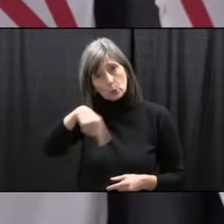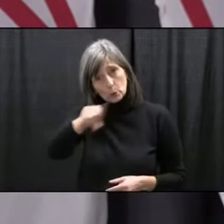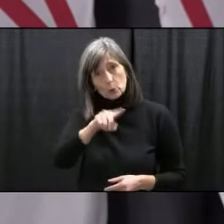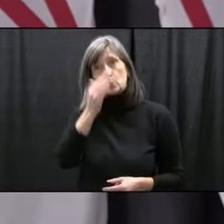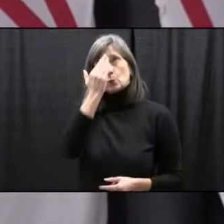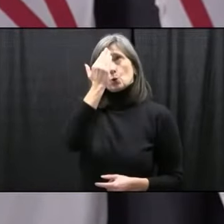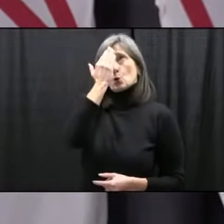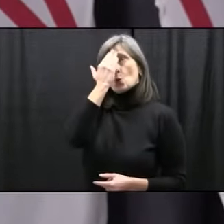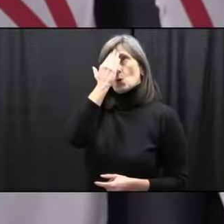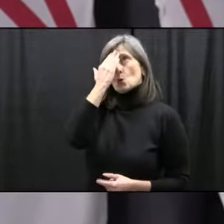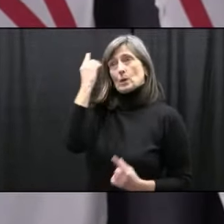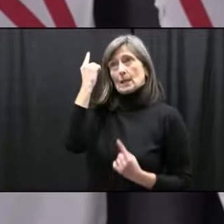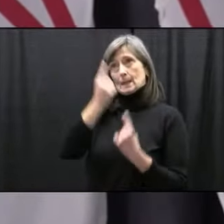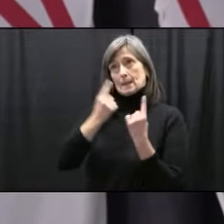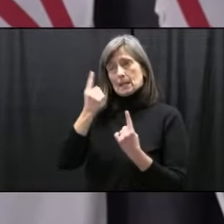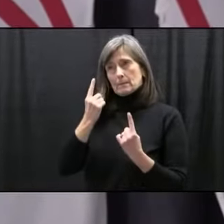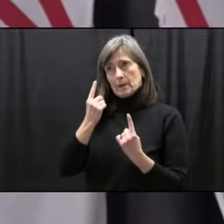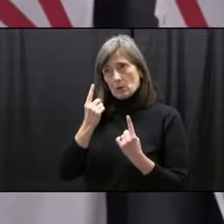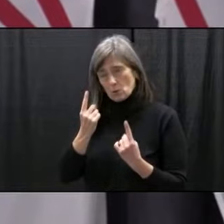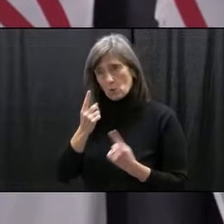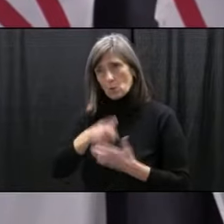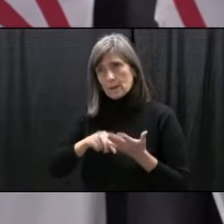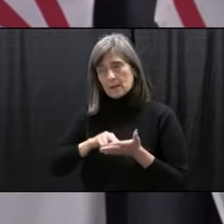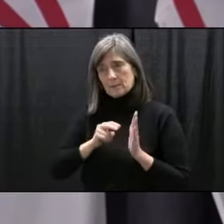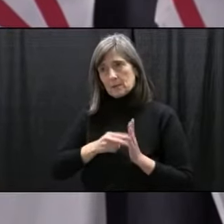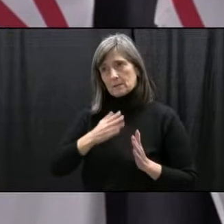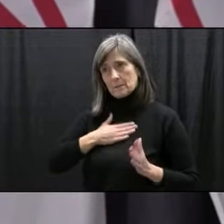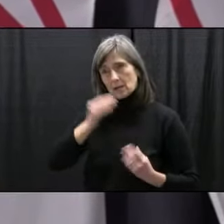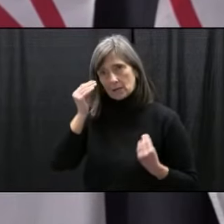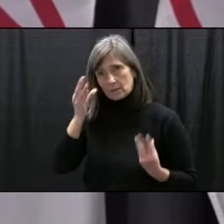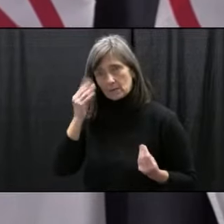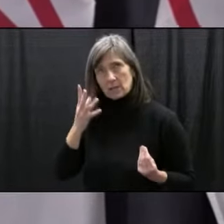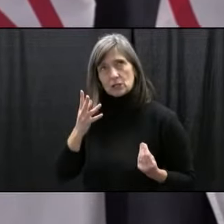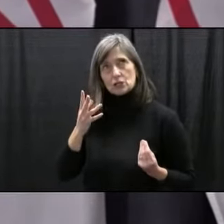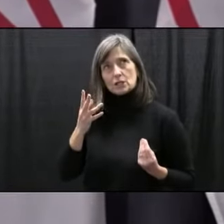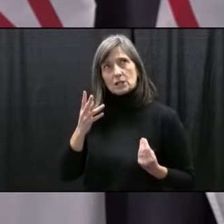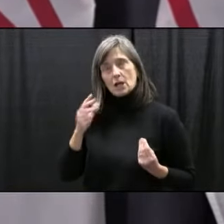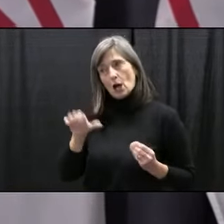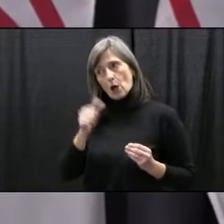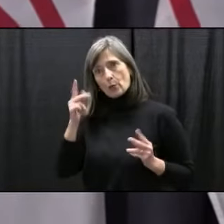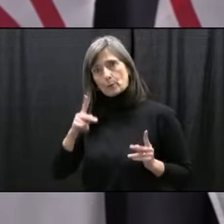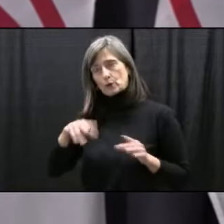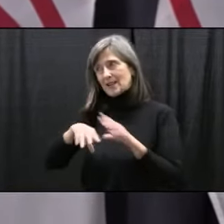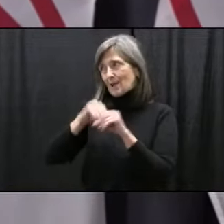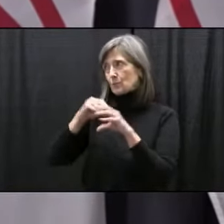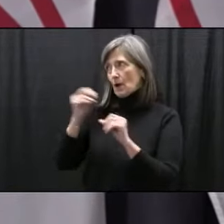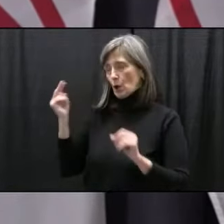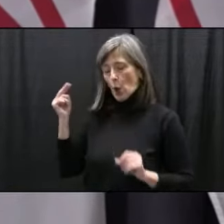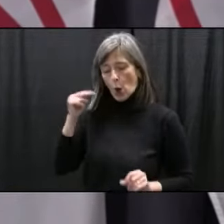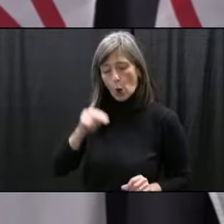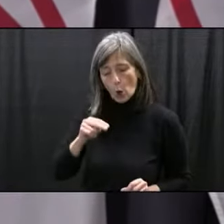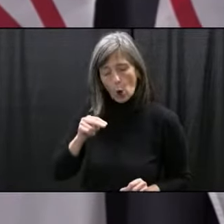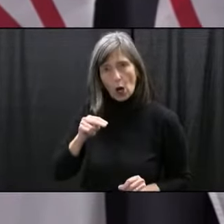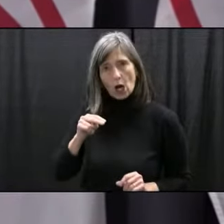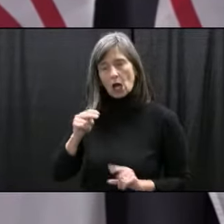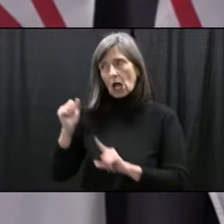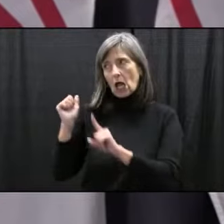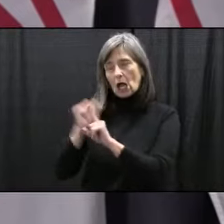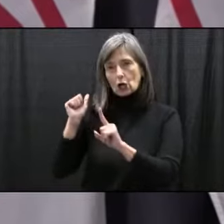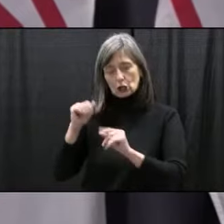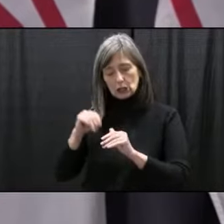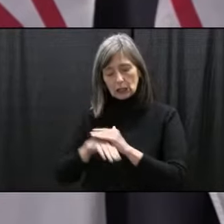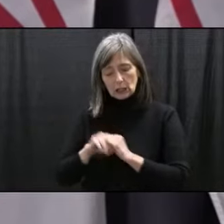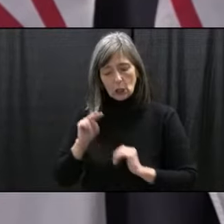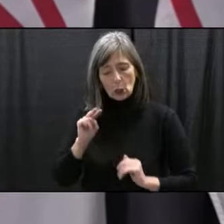at least start to begin to get their heads around the fact that this has occurred. But again, we are unsure the exact